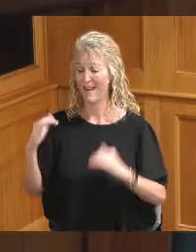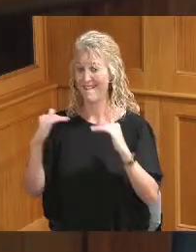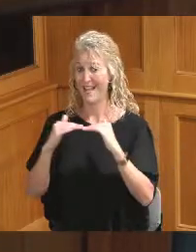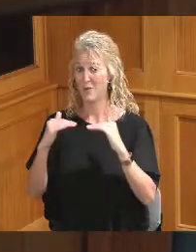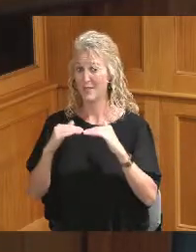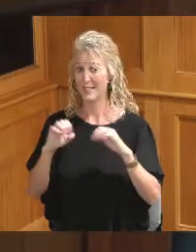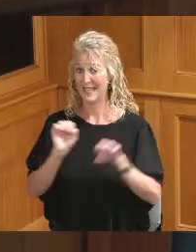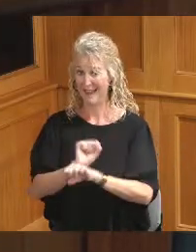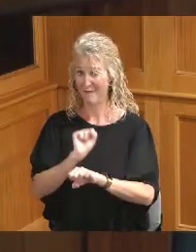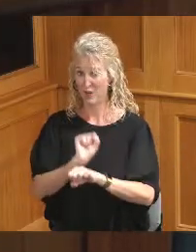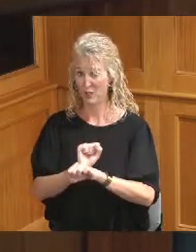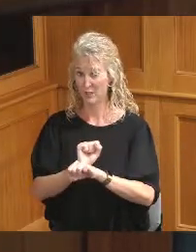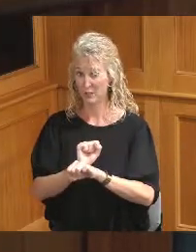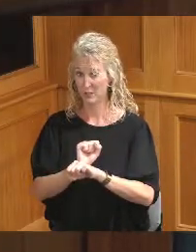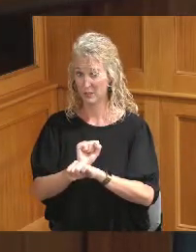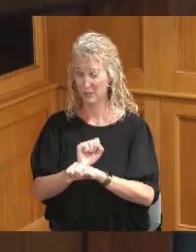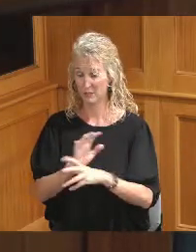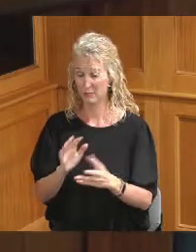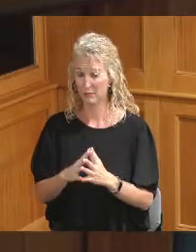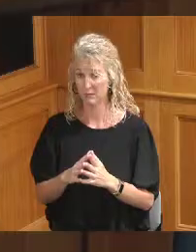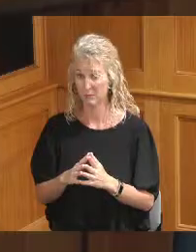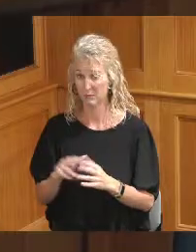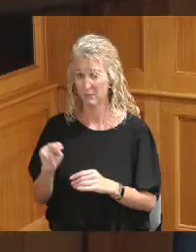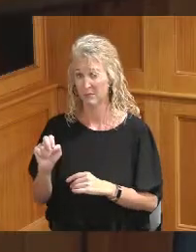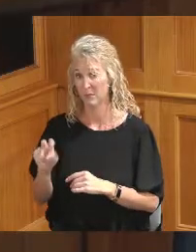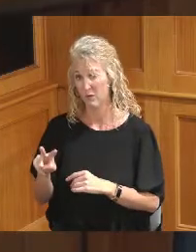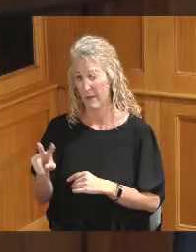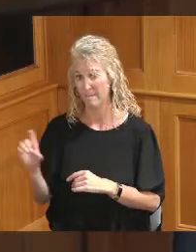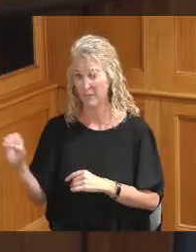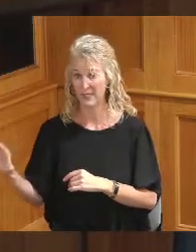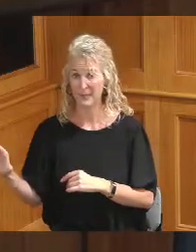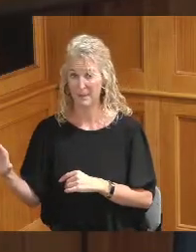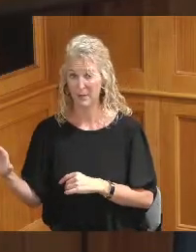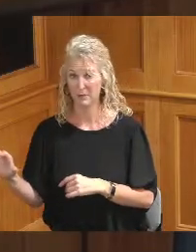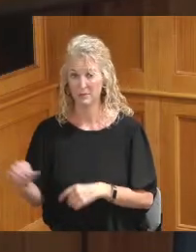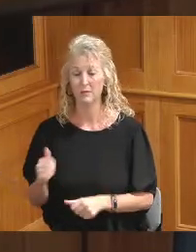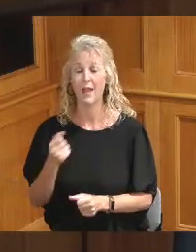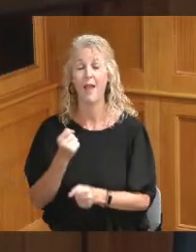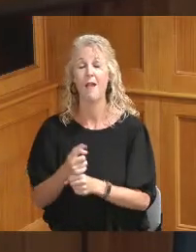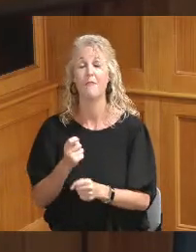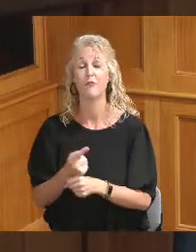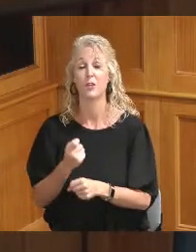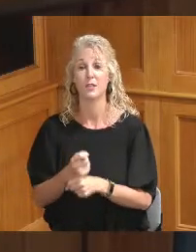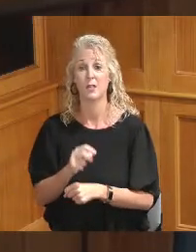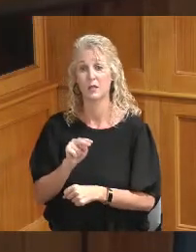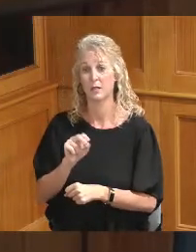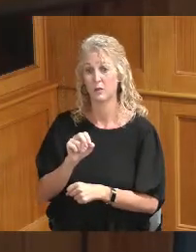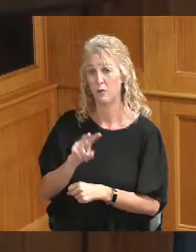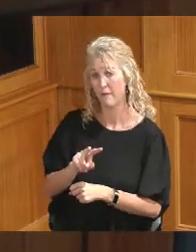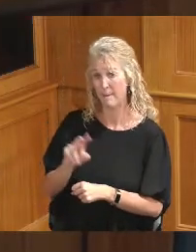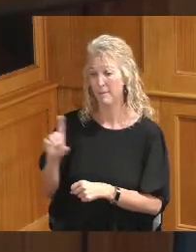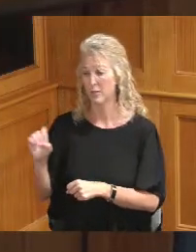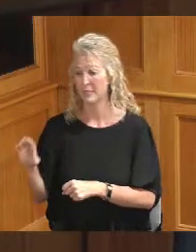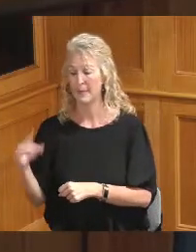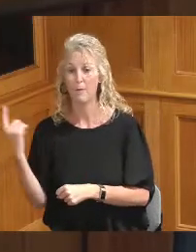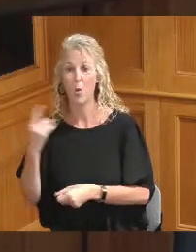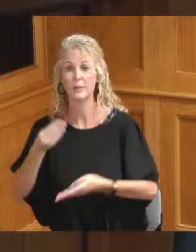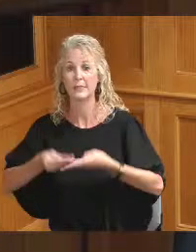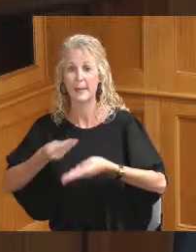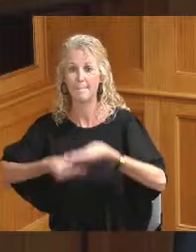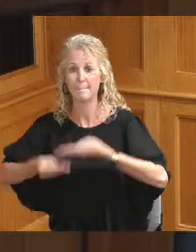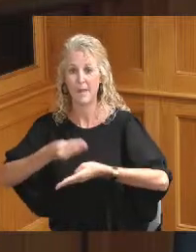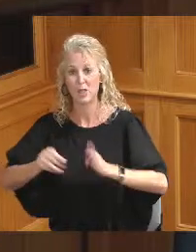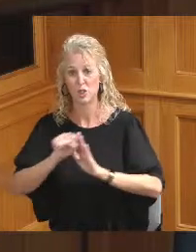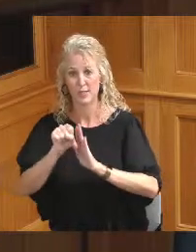efforts, and we're talking about November, December. Well, every November, going into December, we do a budget.